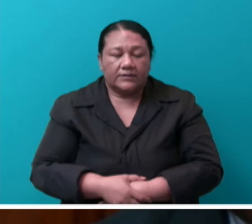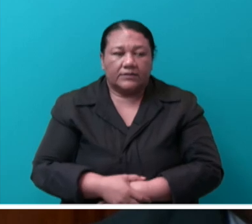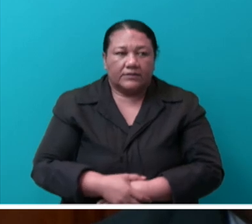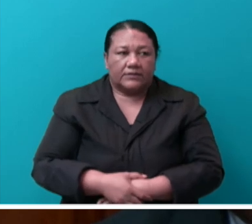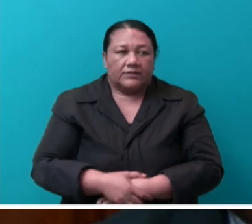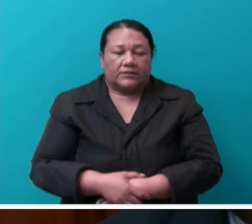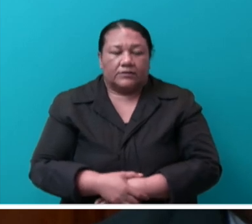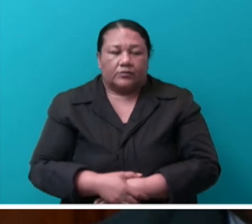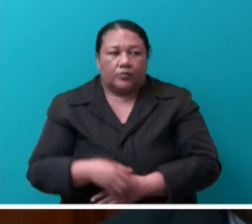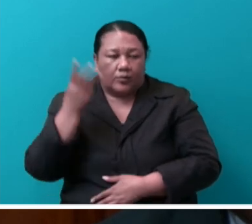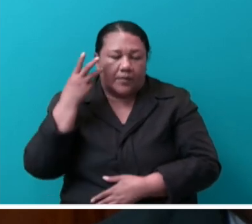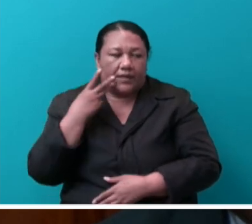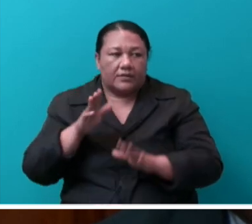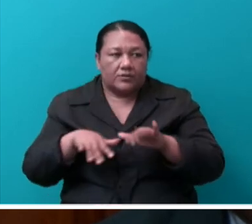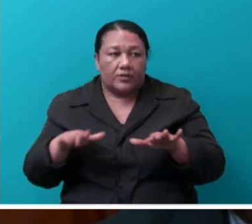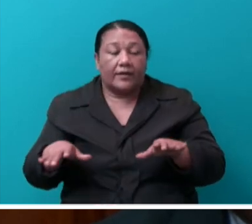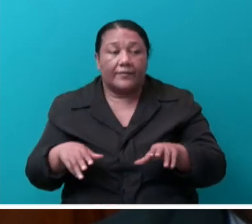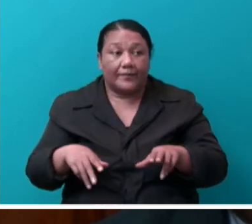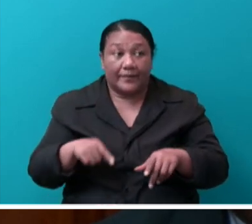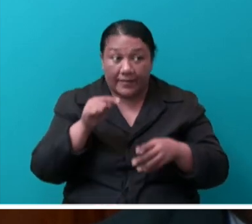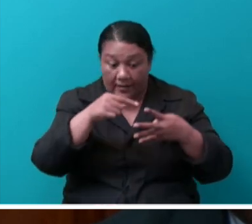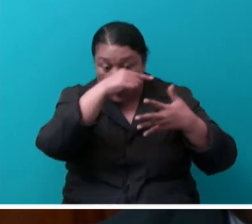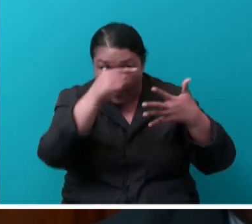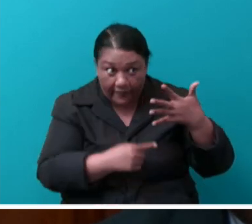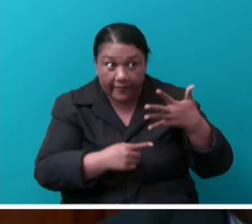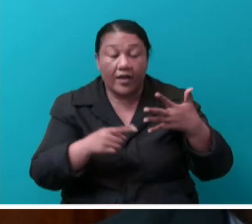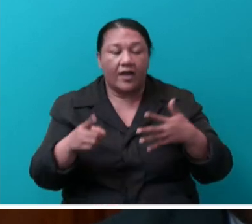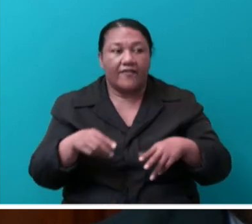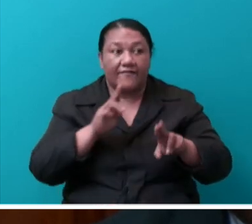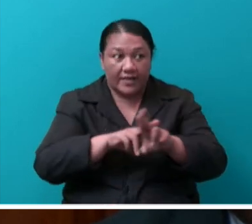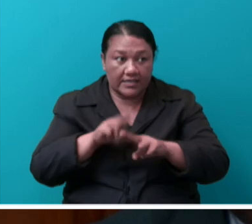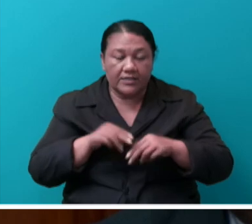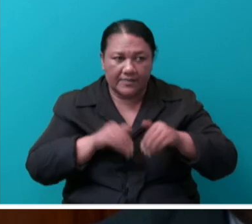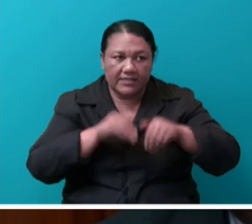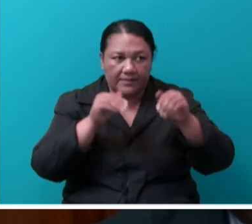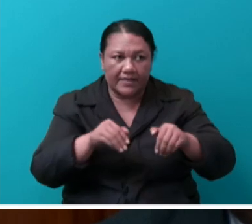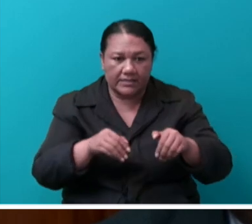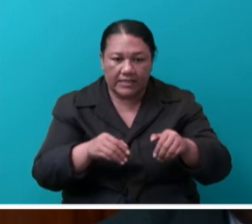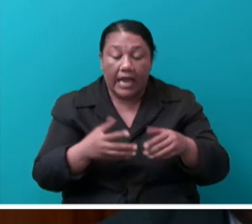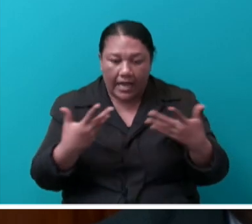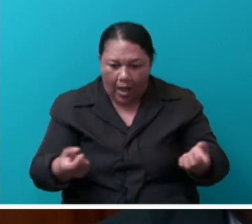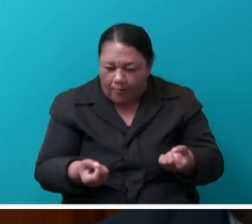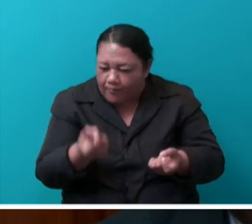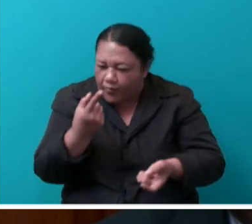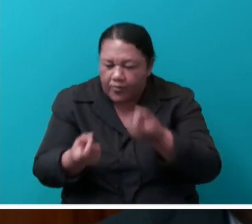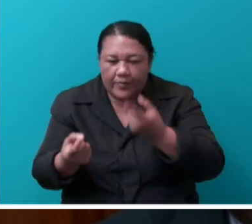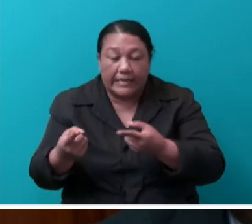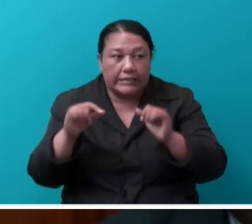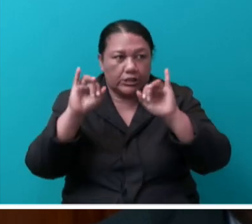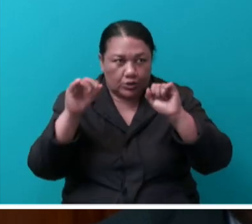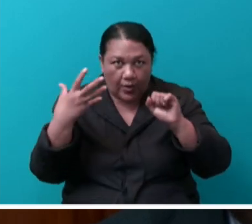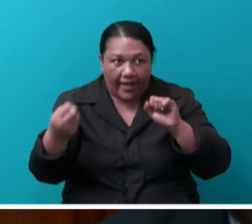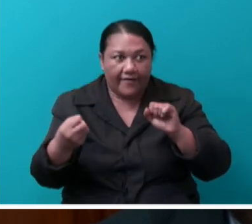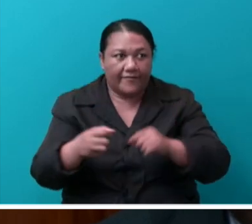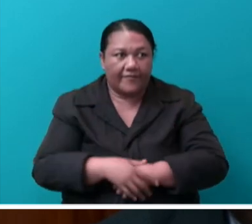concern, Fiji was able to participate in emerging issues, which were not there